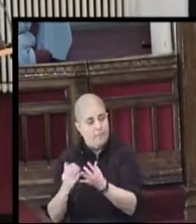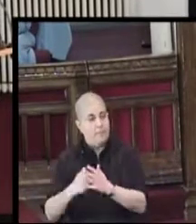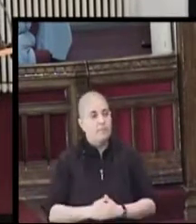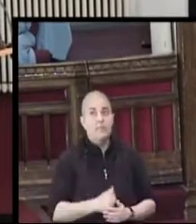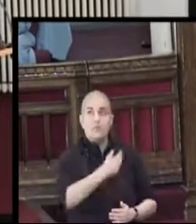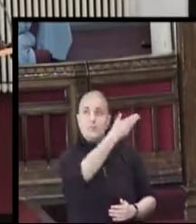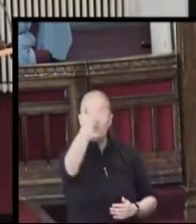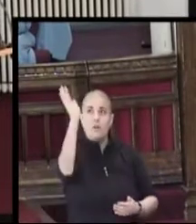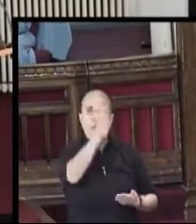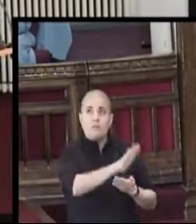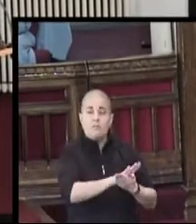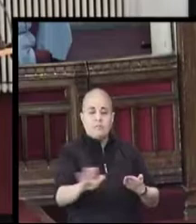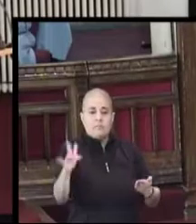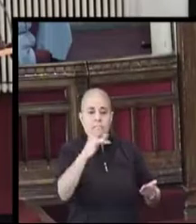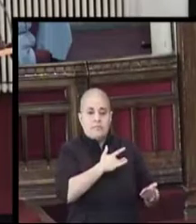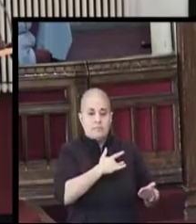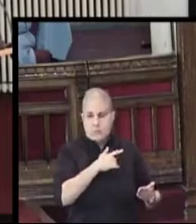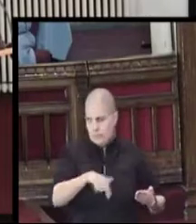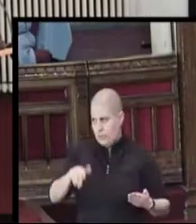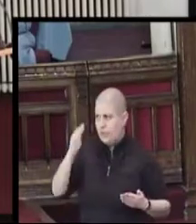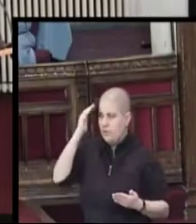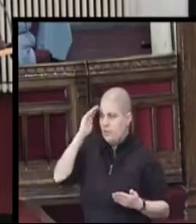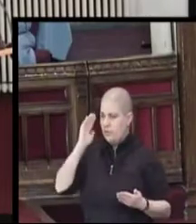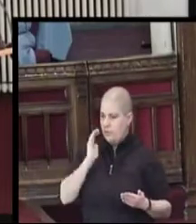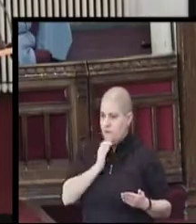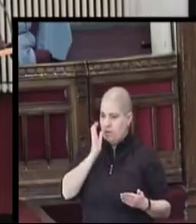God of compassion,